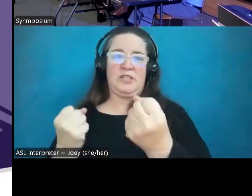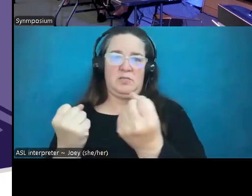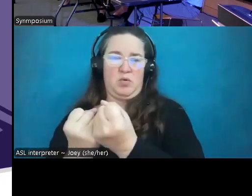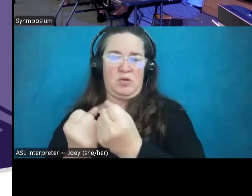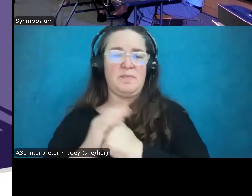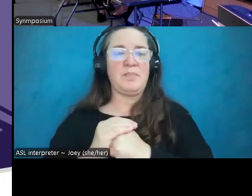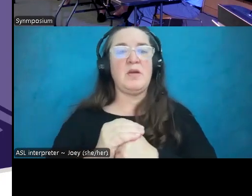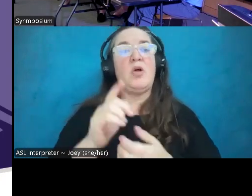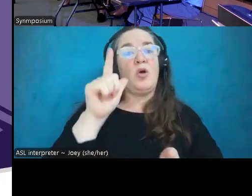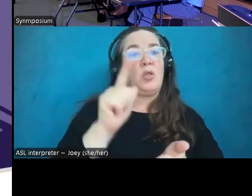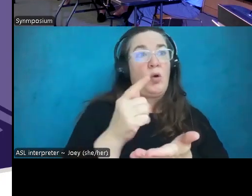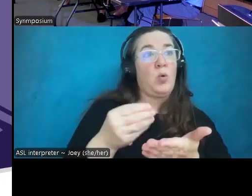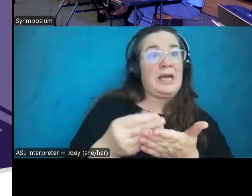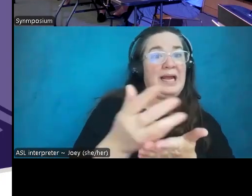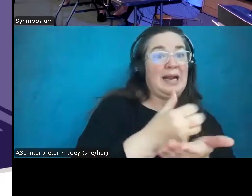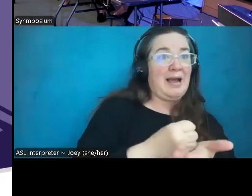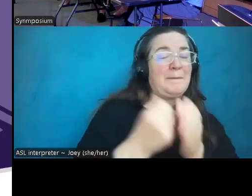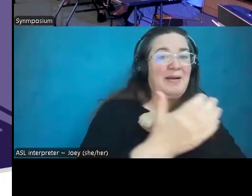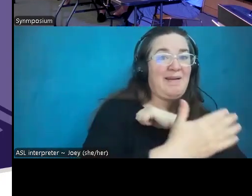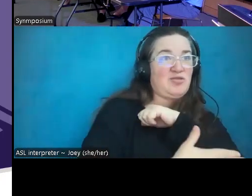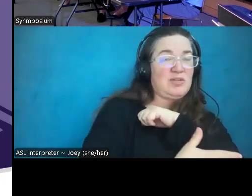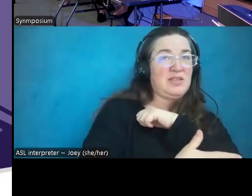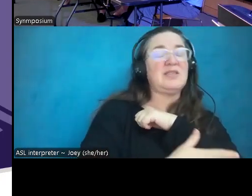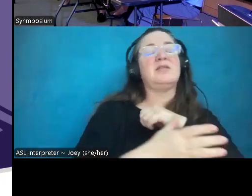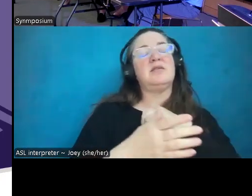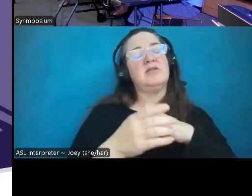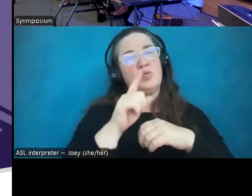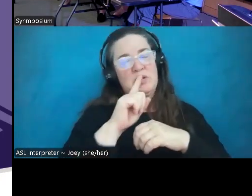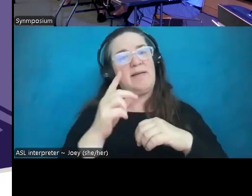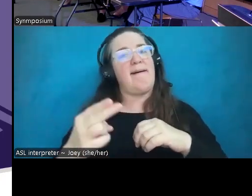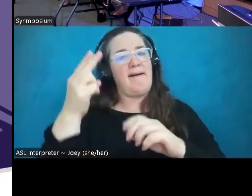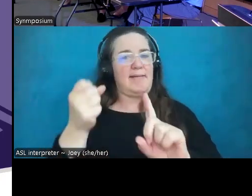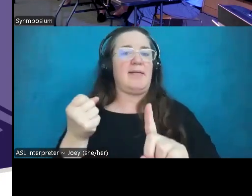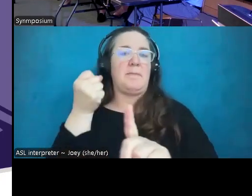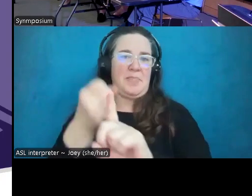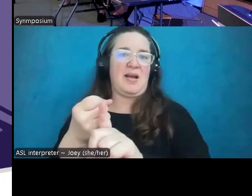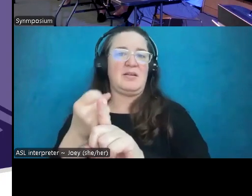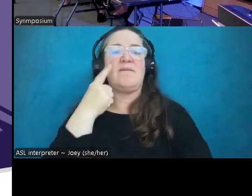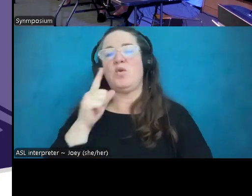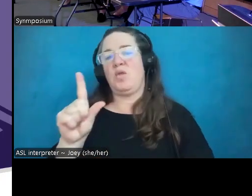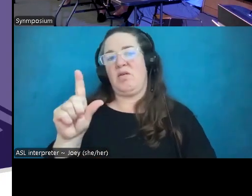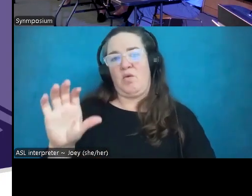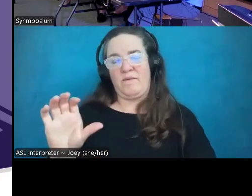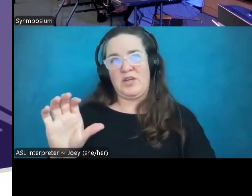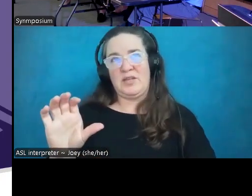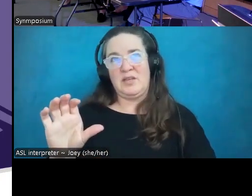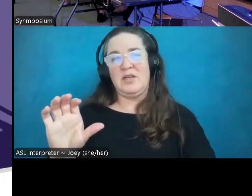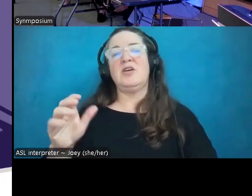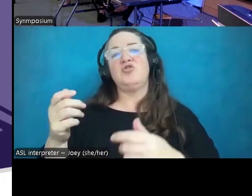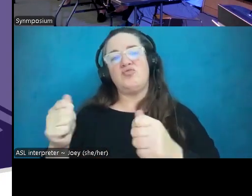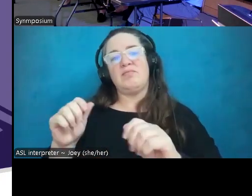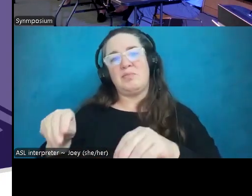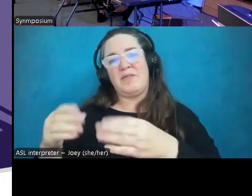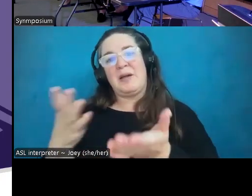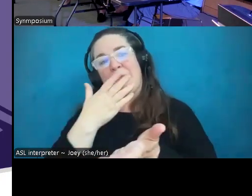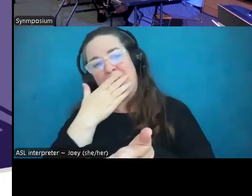low-income countries as well that are also very heavily impacted by long COVID to increase awareness and the ability to provide clinical care in those countries as